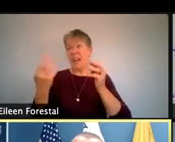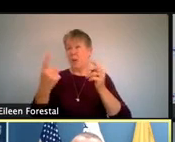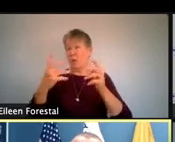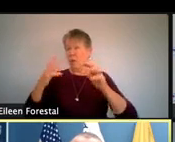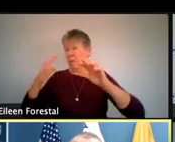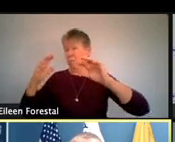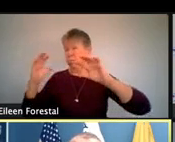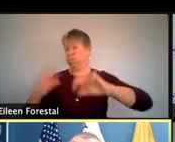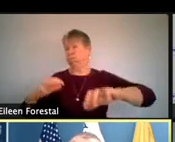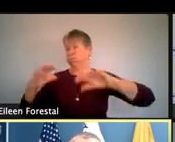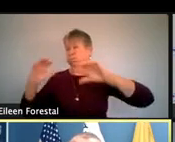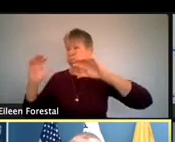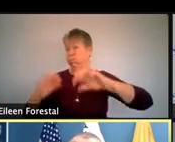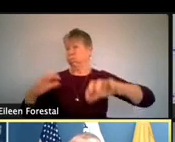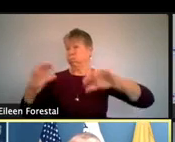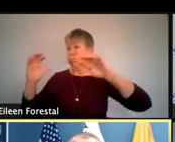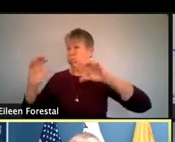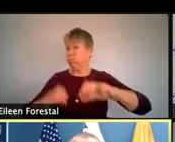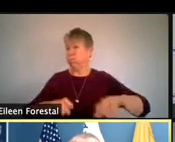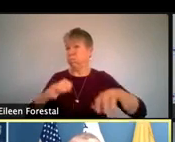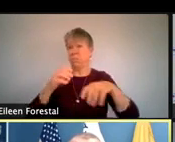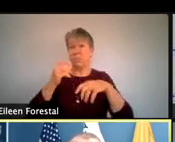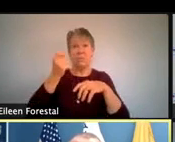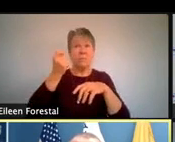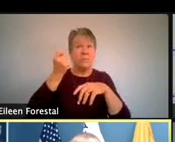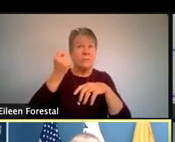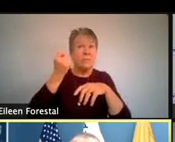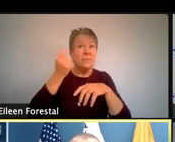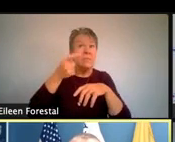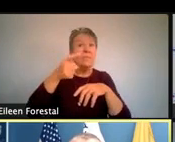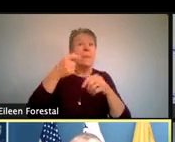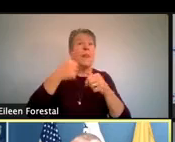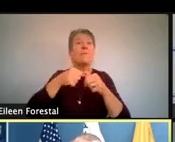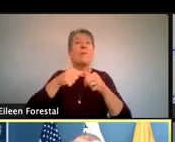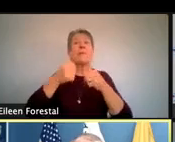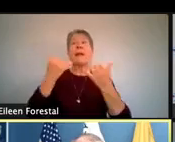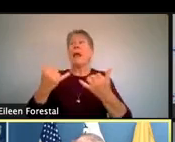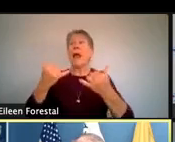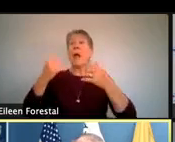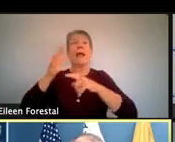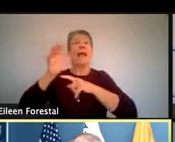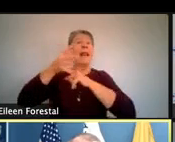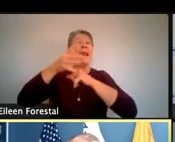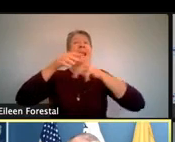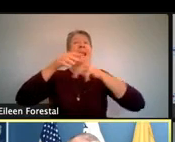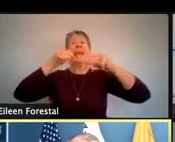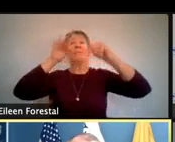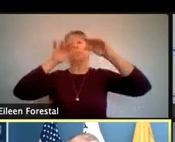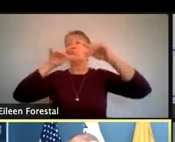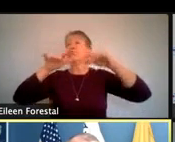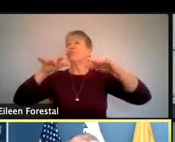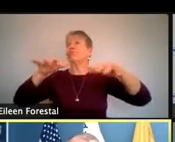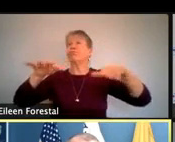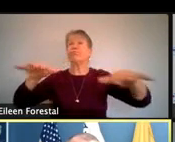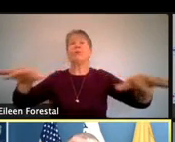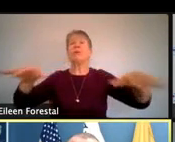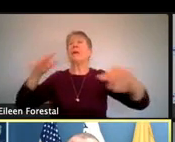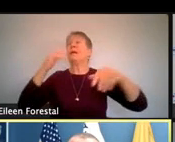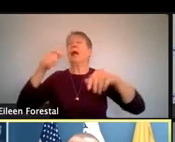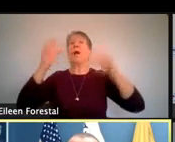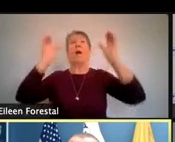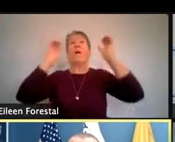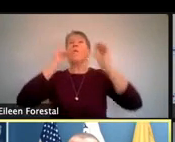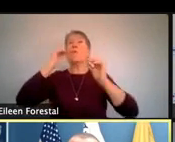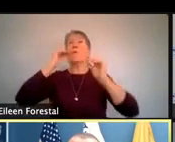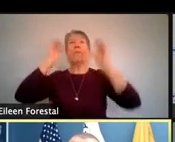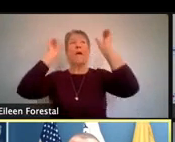leaves, that the storm drain grates get clogged and standing water and cars hydroplaning. So I know our DOT partners, as well